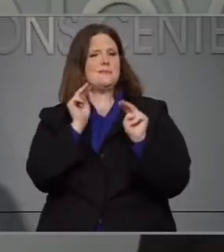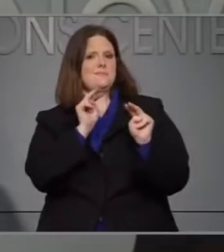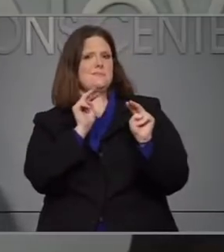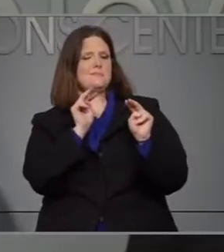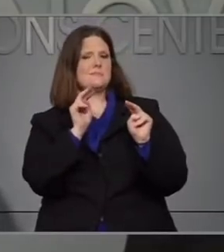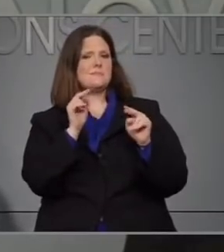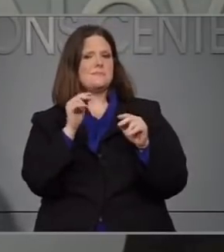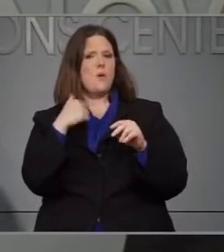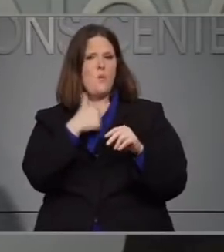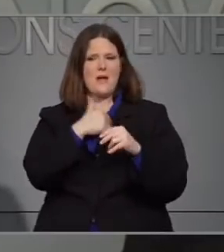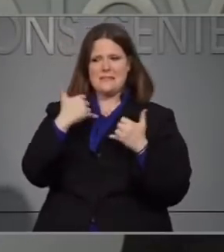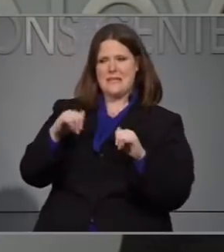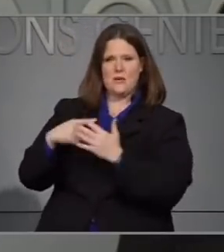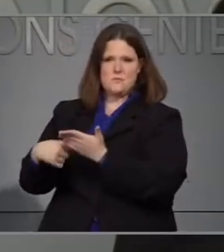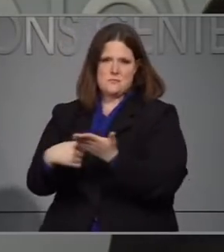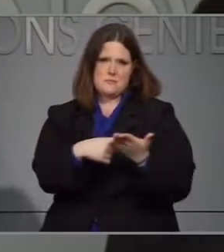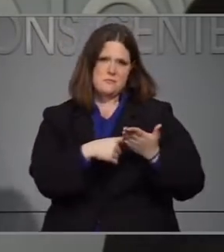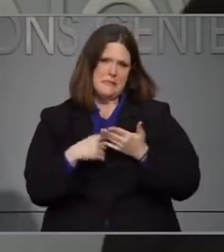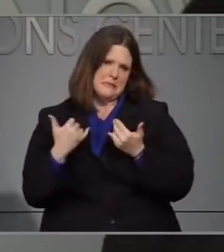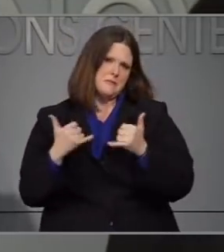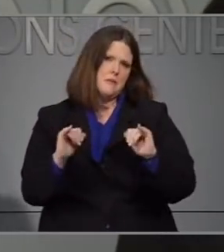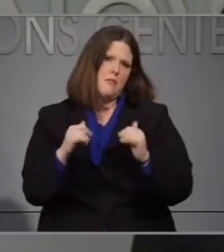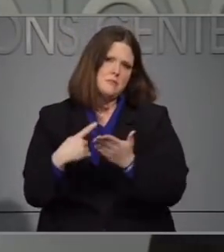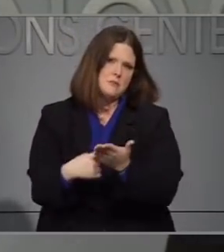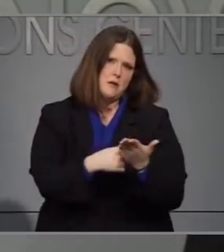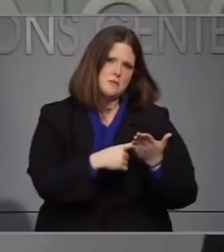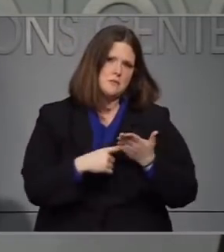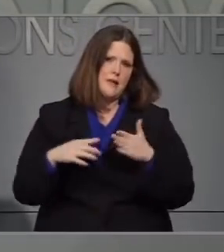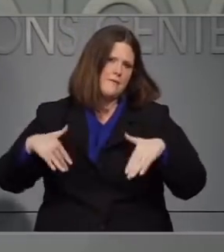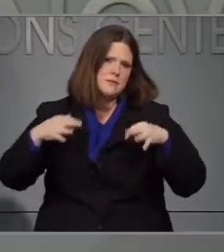how to best move forward here. Thanks.